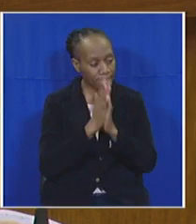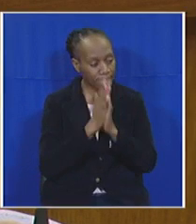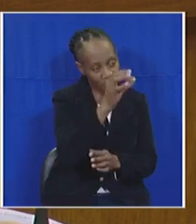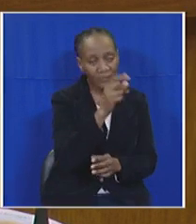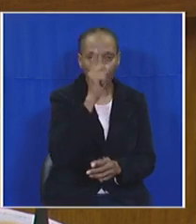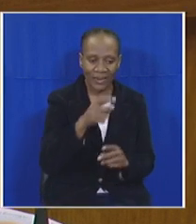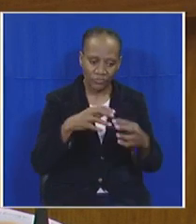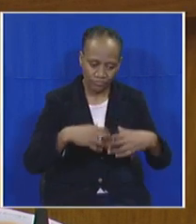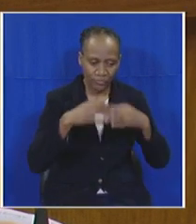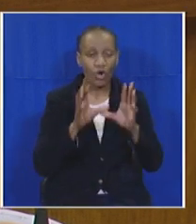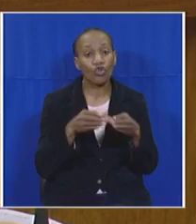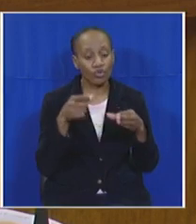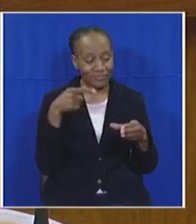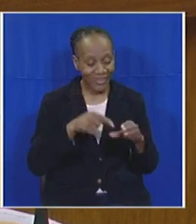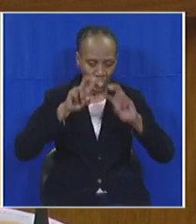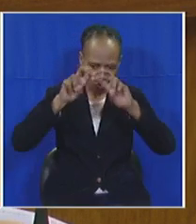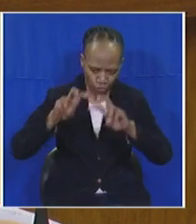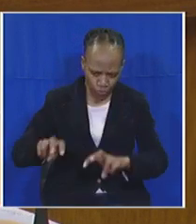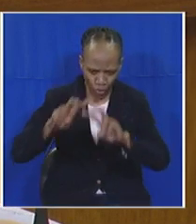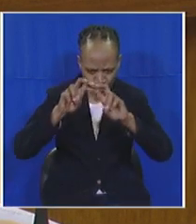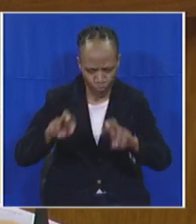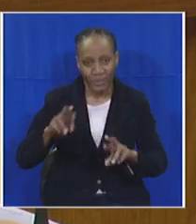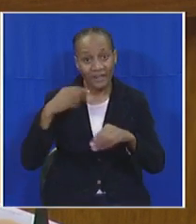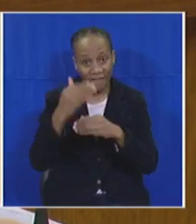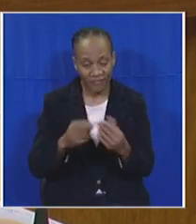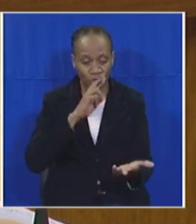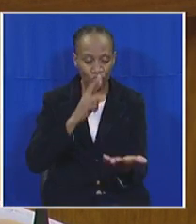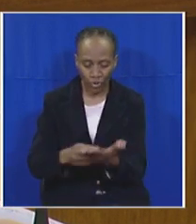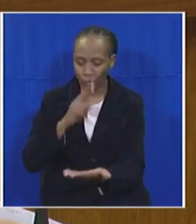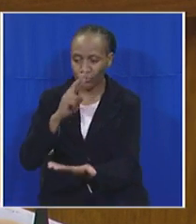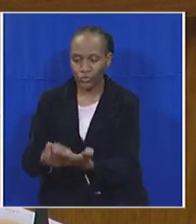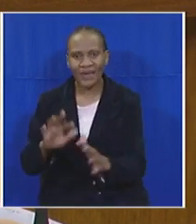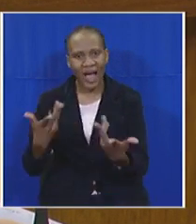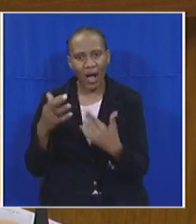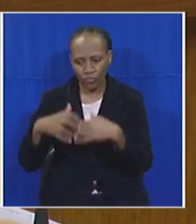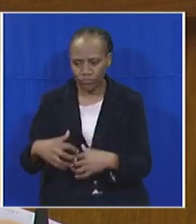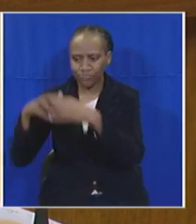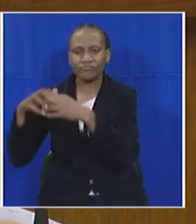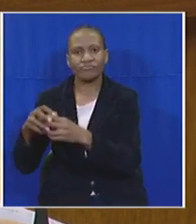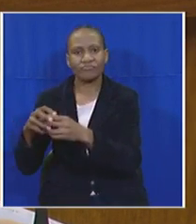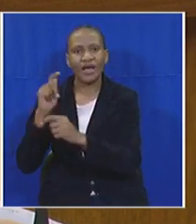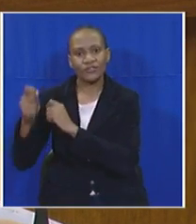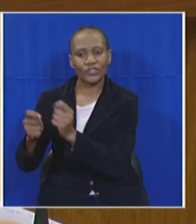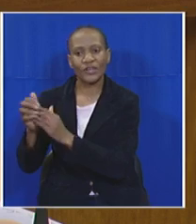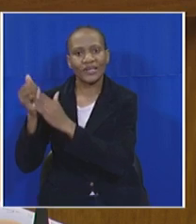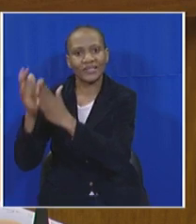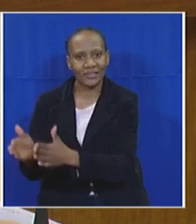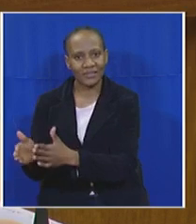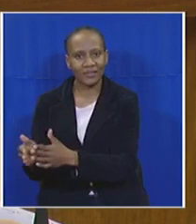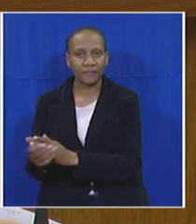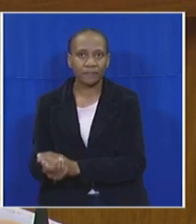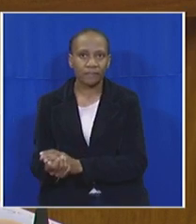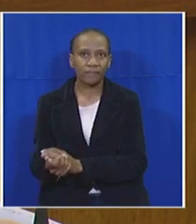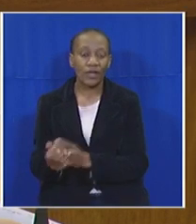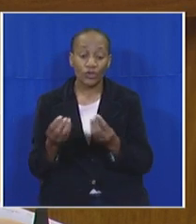commission that would investigate and make recommendations on restoring traditional leadership to hereditary leaders.